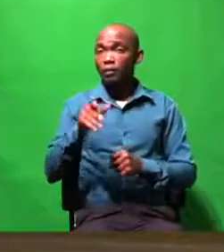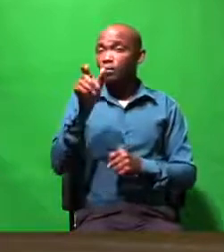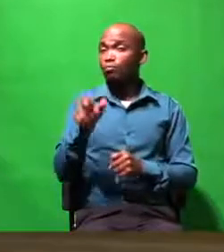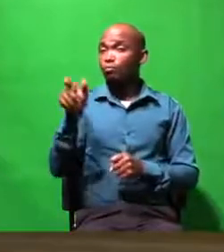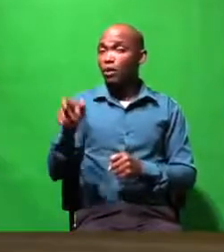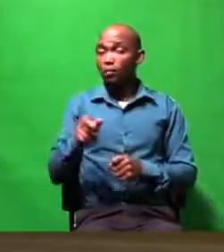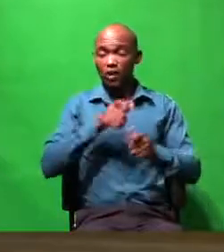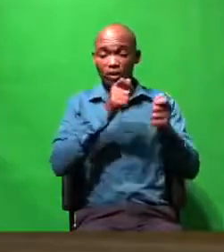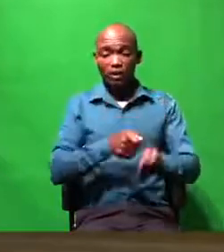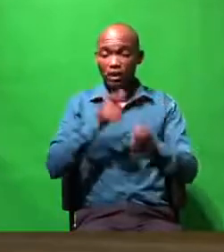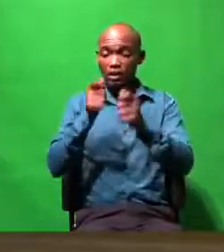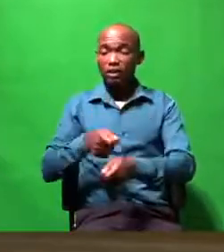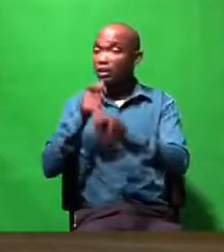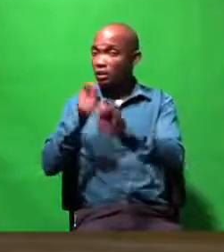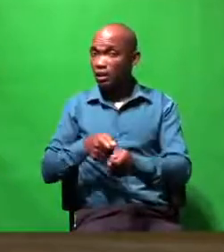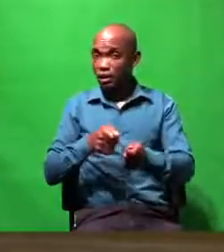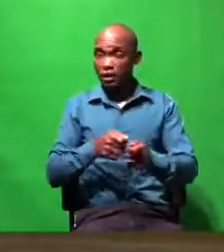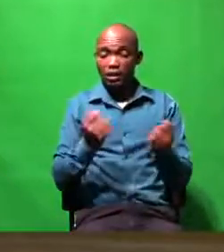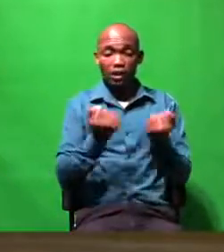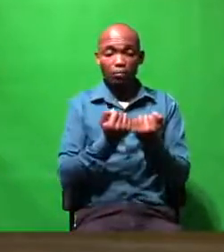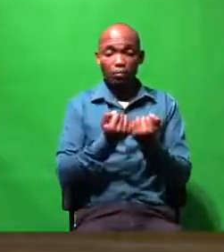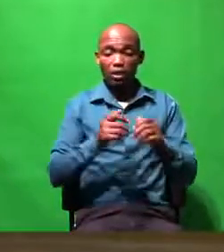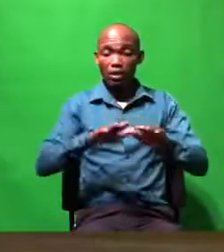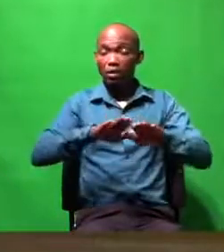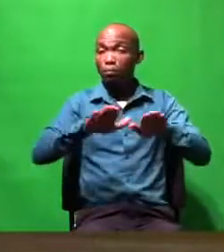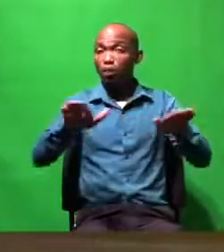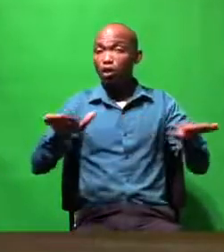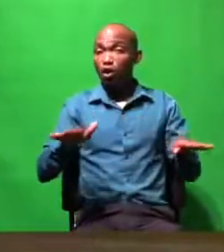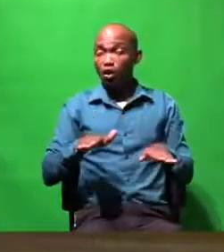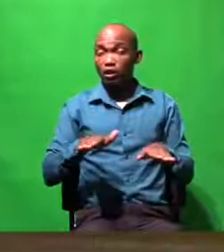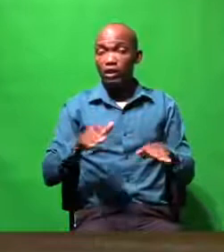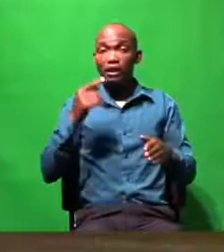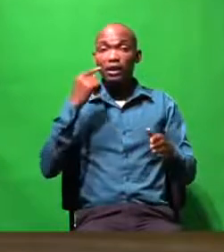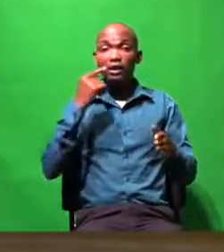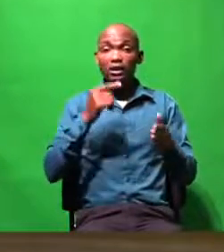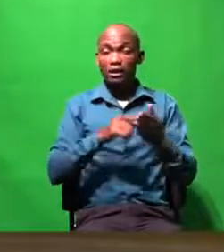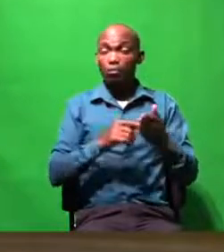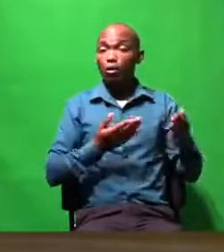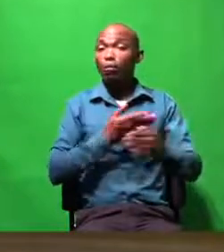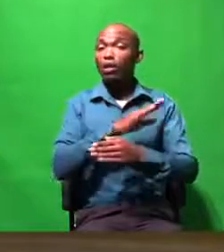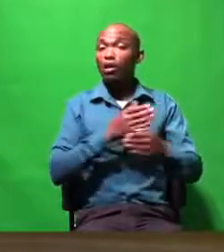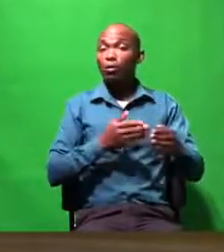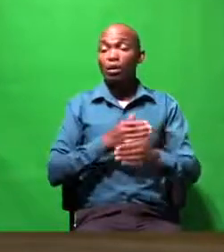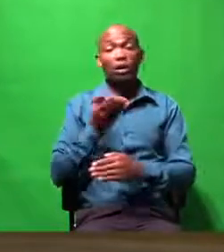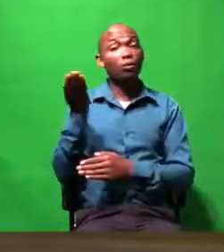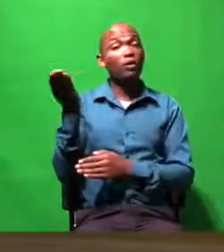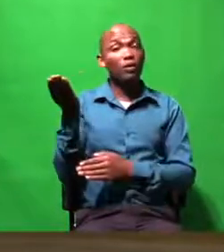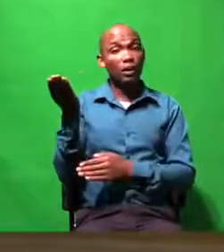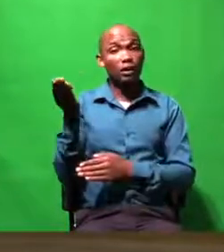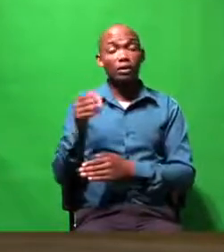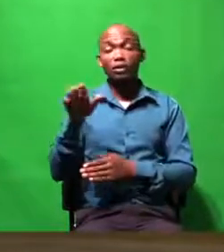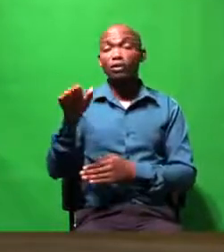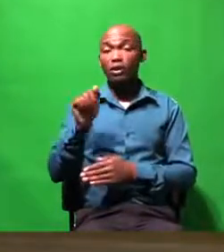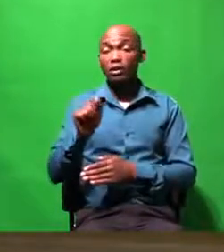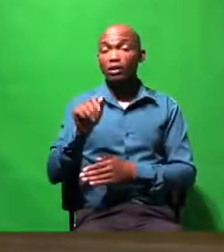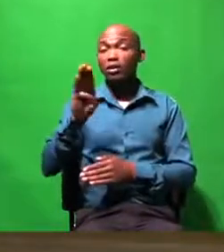a hole and then the water can be accumulated. Example in Mwanakwerekwe there is a pond. So sometimes we call that is a lakes.